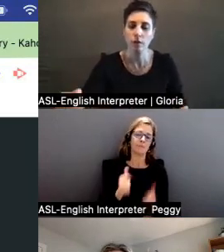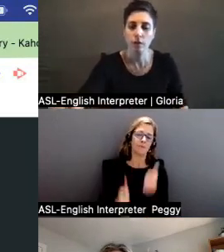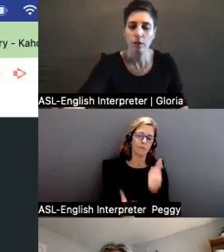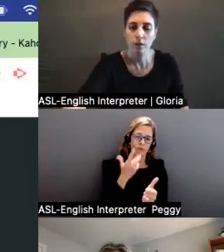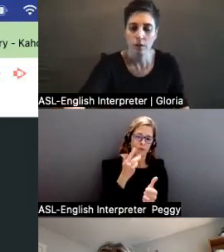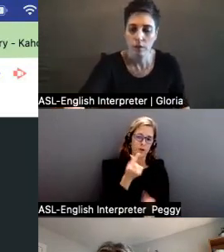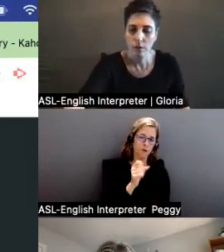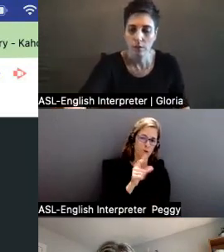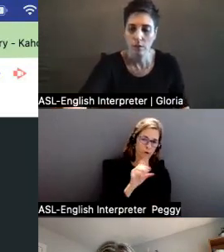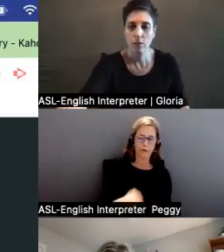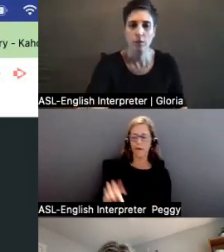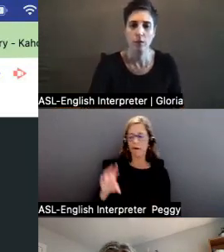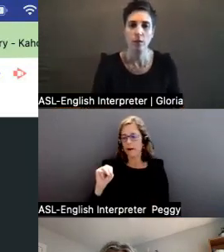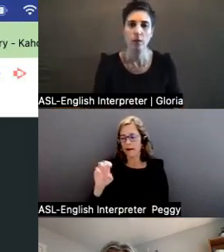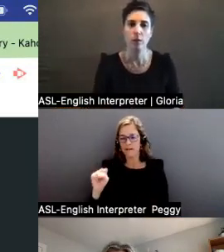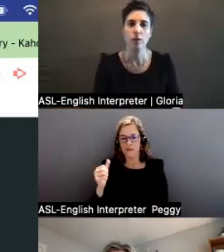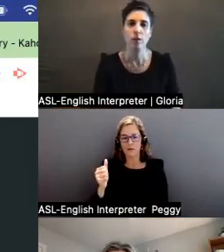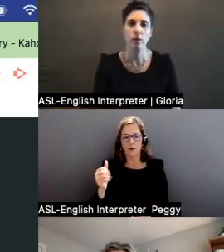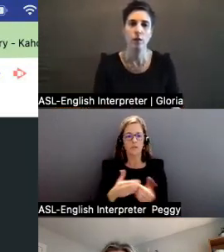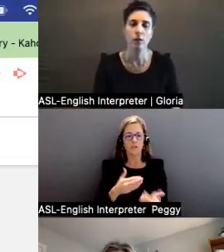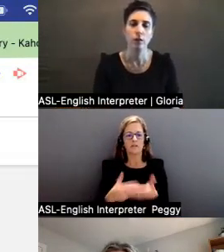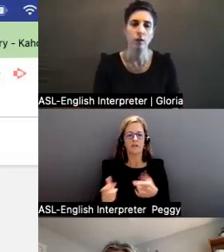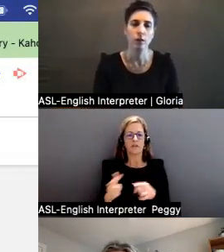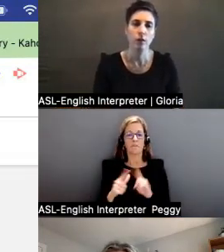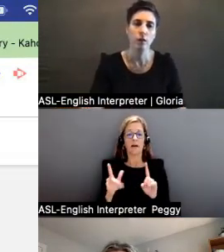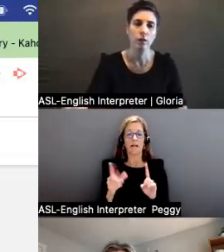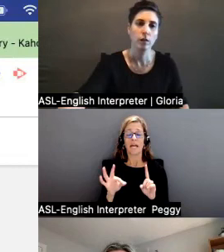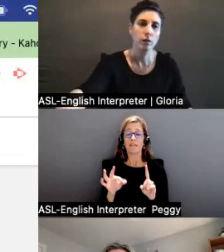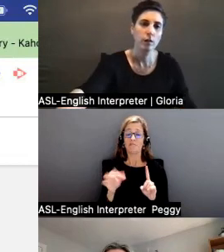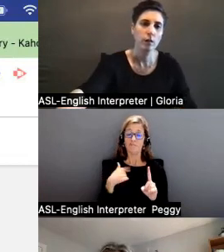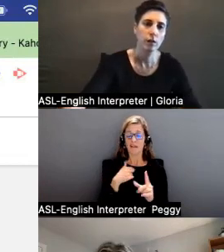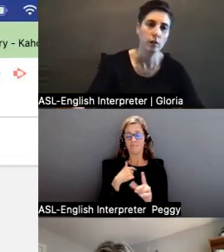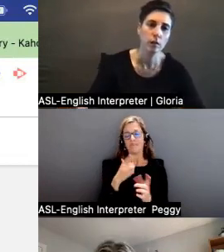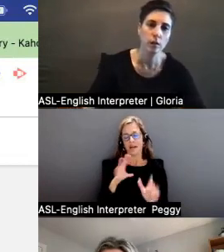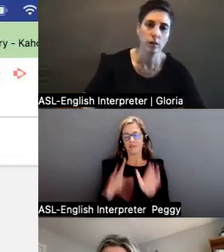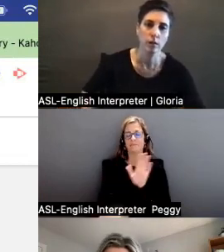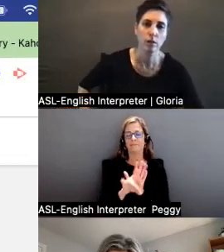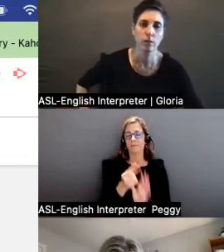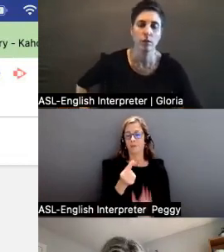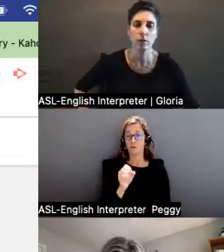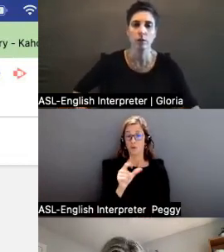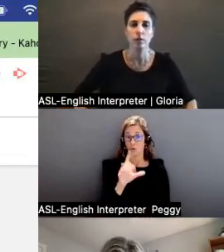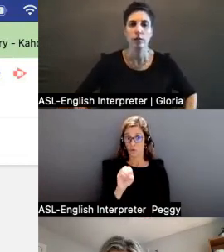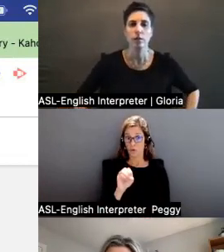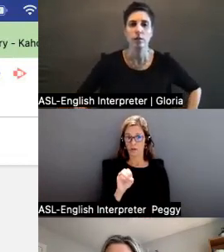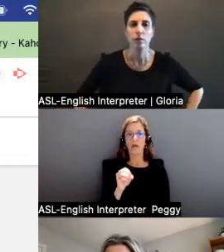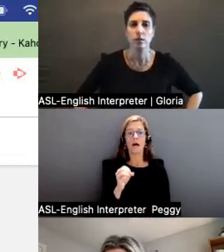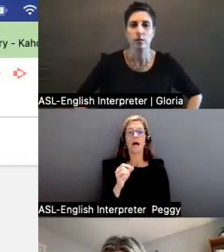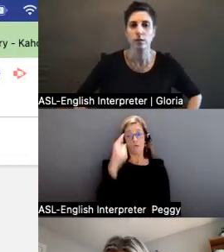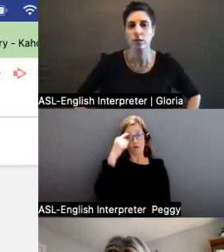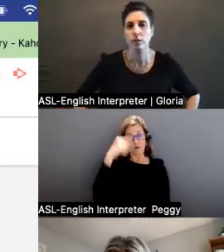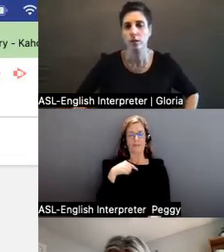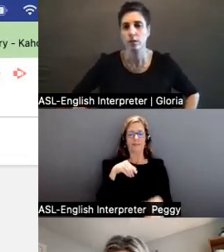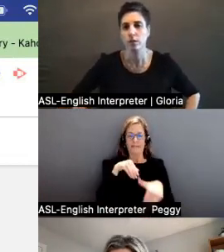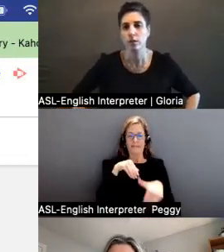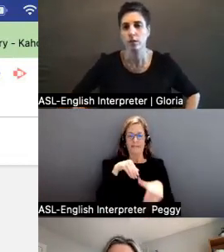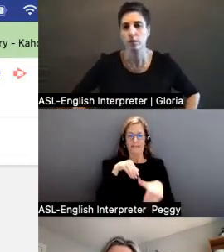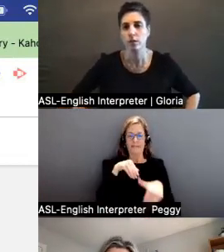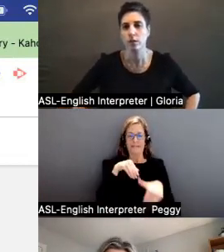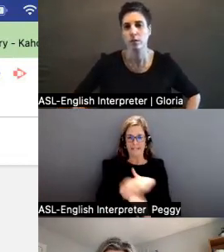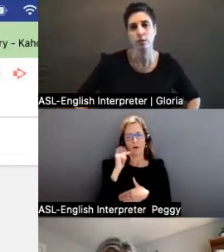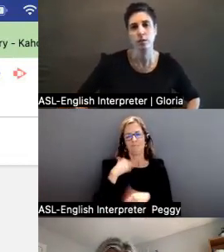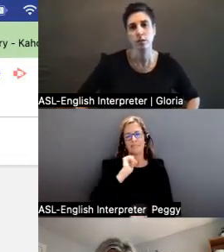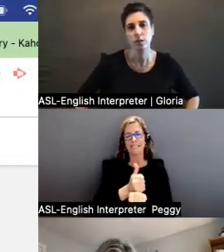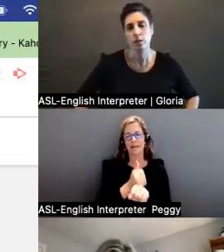or go to the next step. If I say log in with Google, for me, it takes me in because I already have an account. But